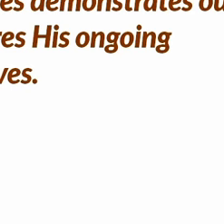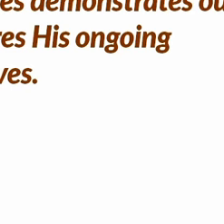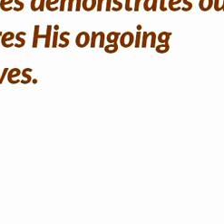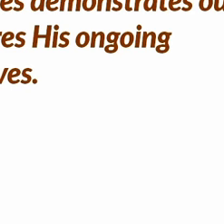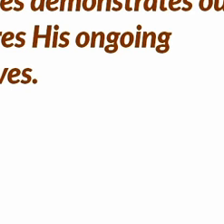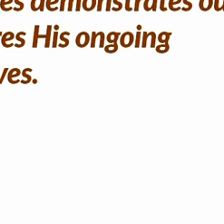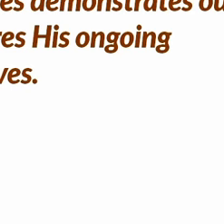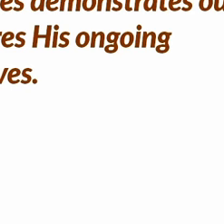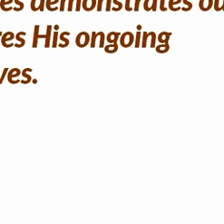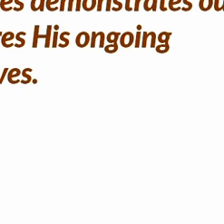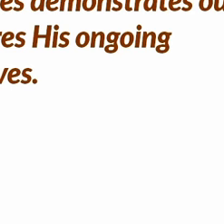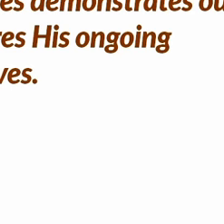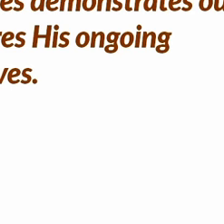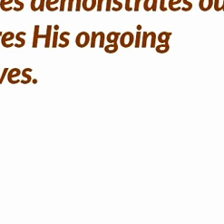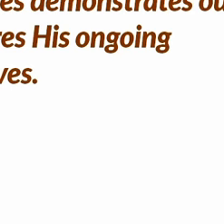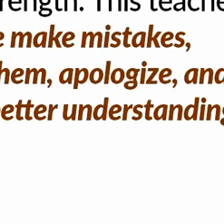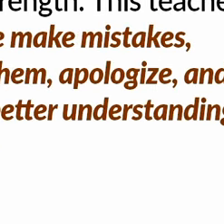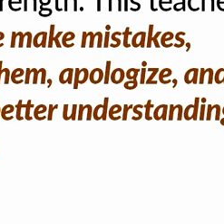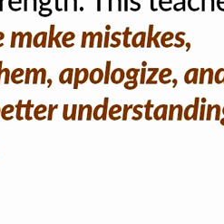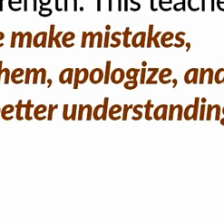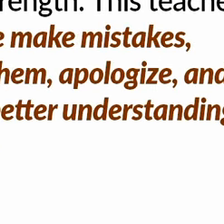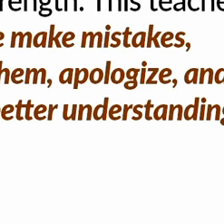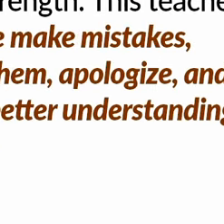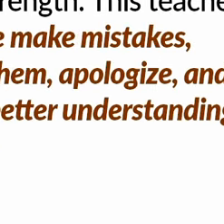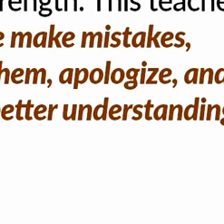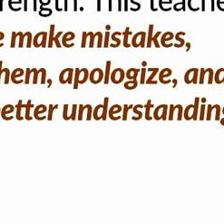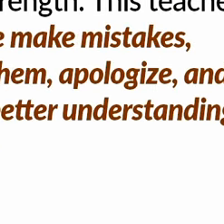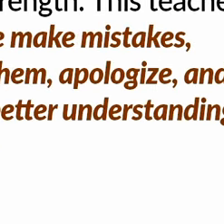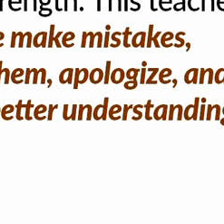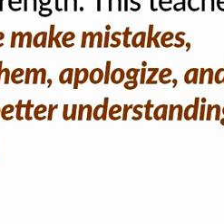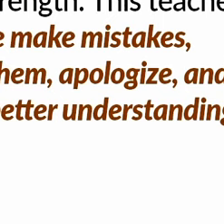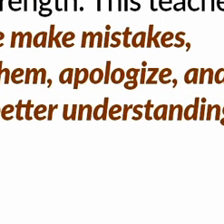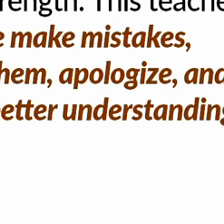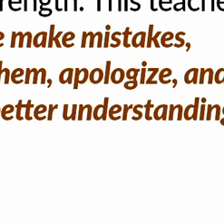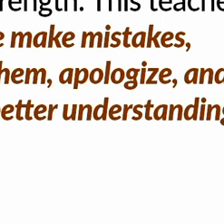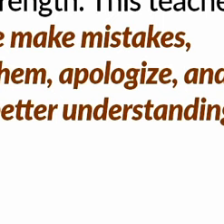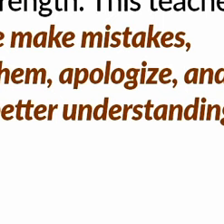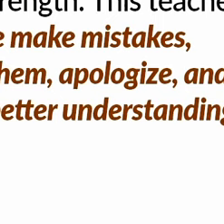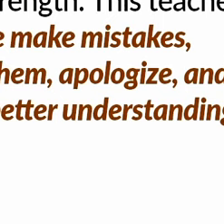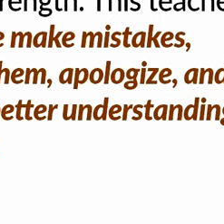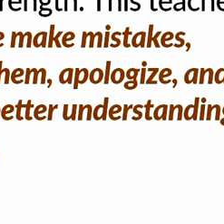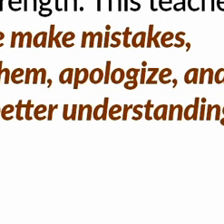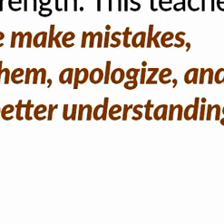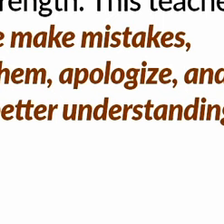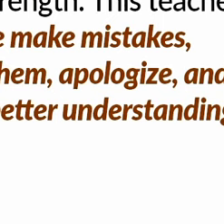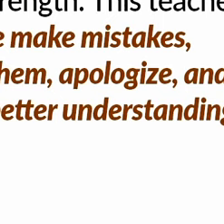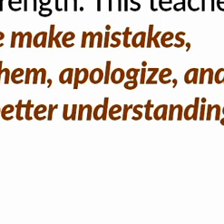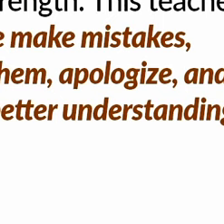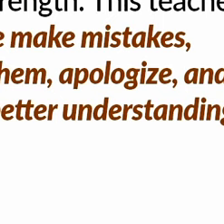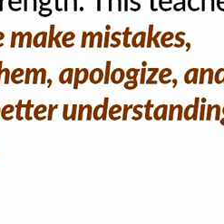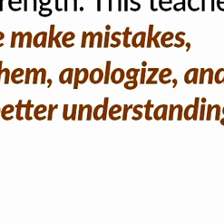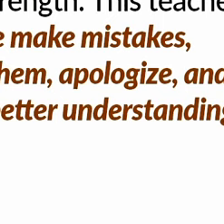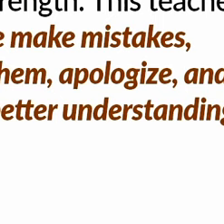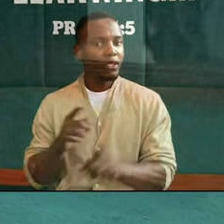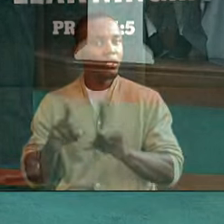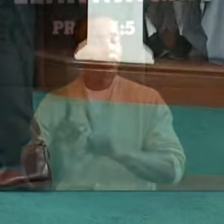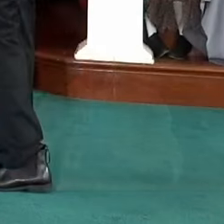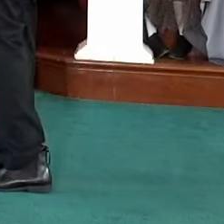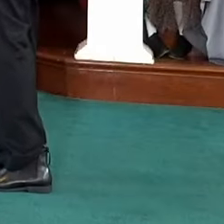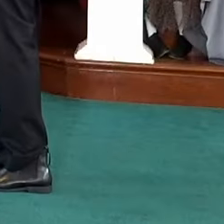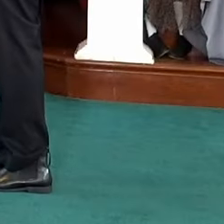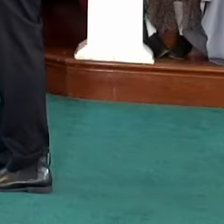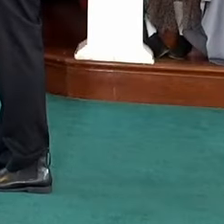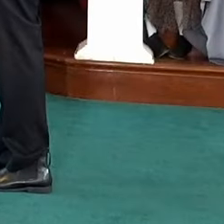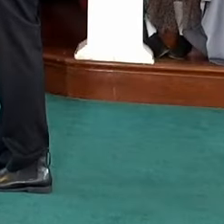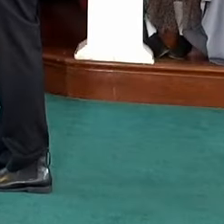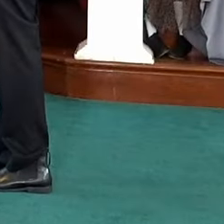up, he saw a girl somewhere. And he told his parents he wants to get married. But the